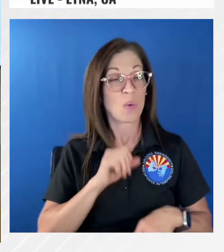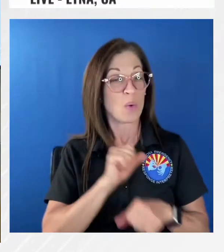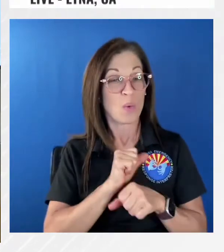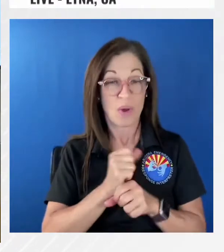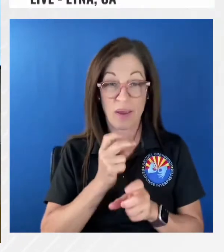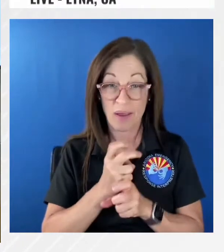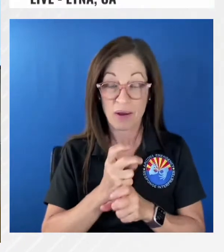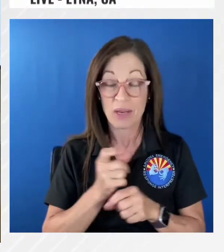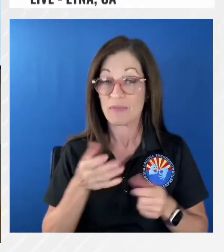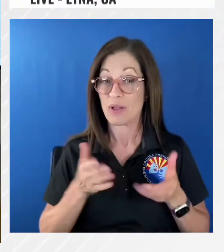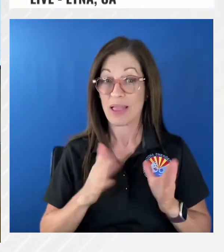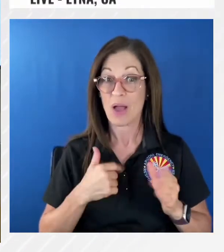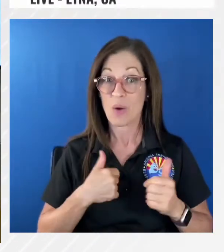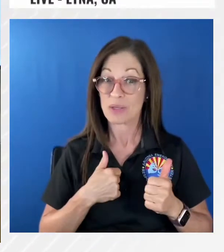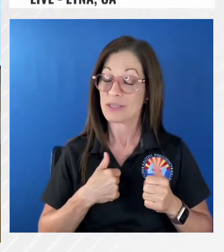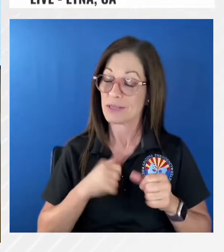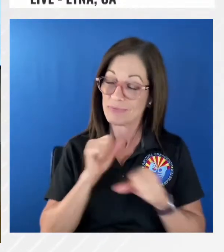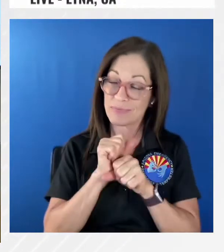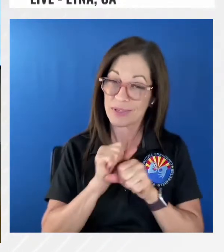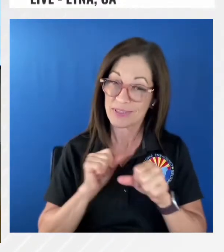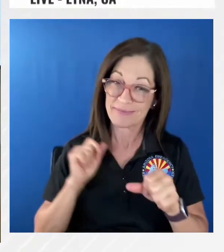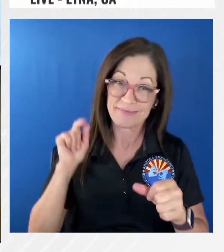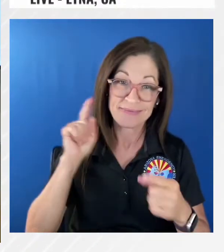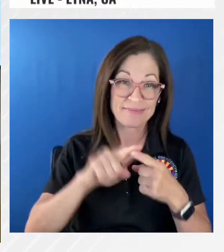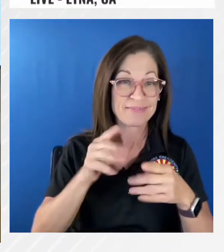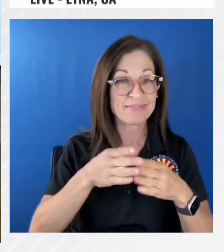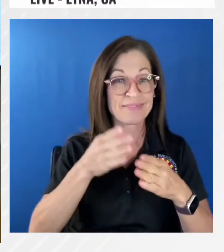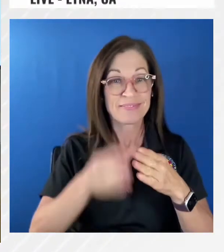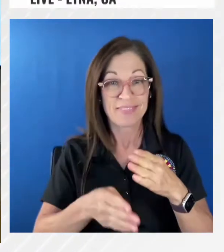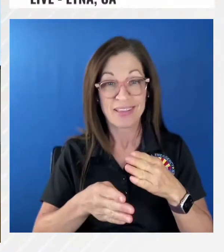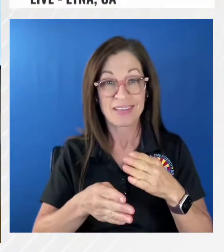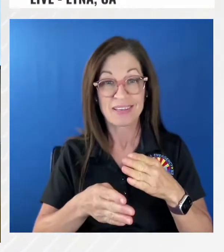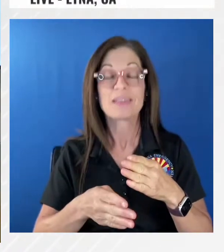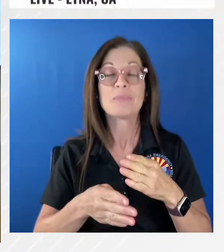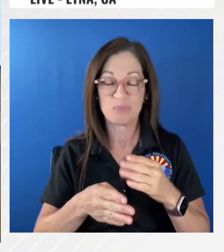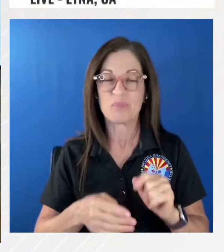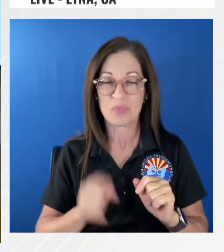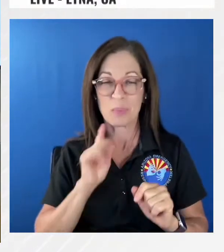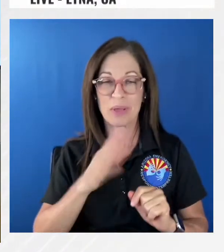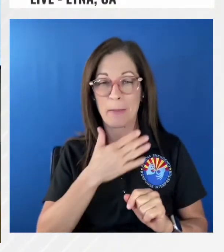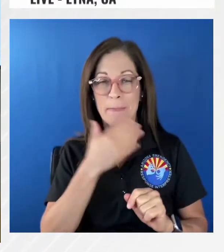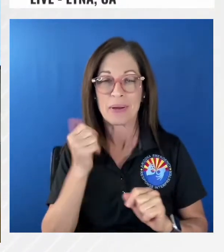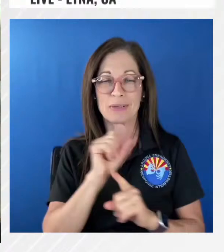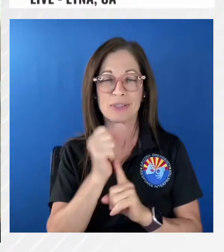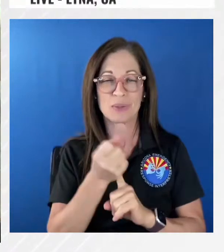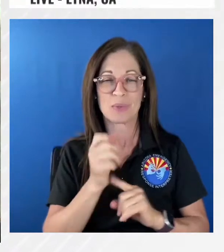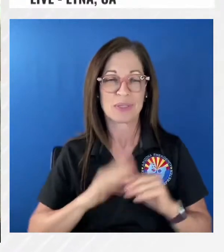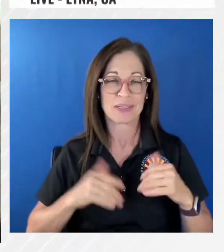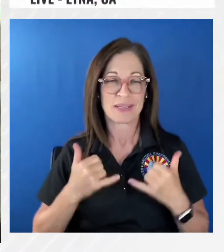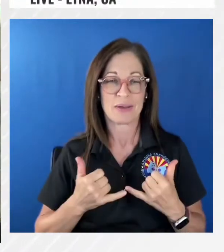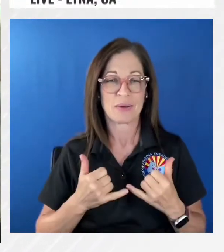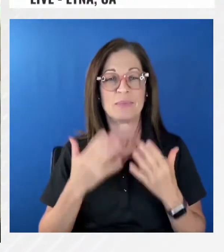us to get to the end, you will be in a better place than you are today. So thank you.